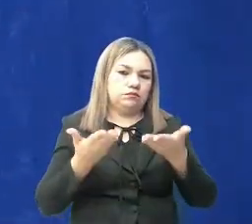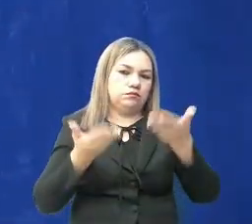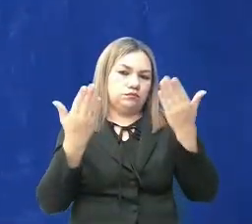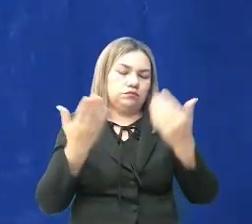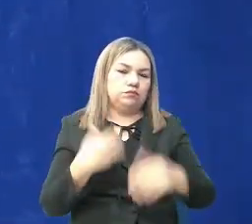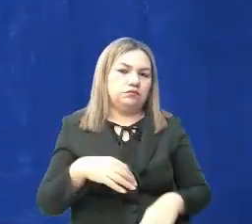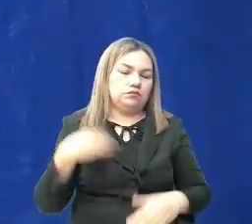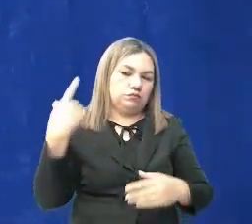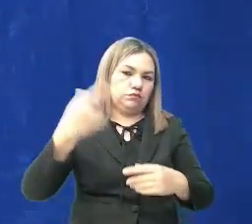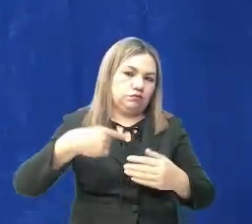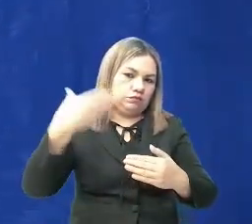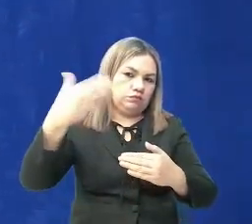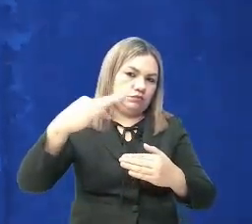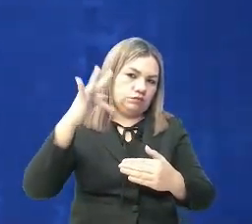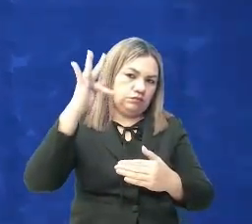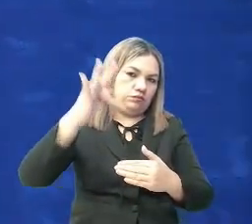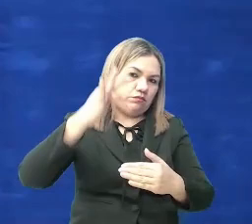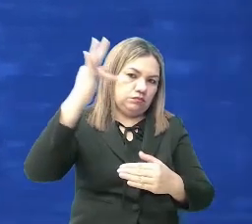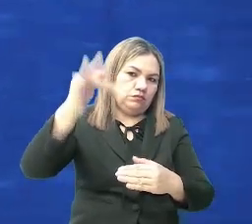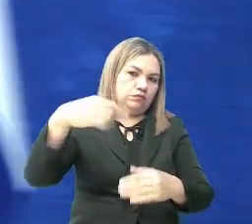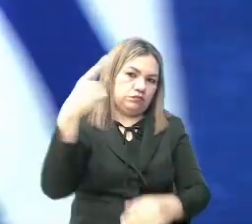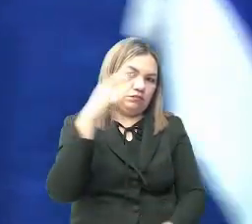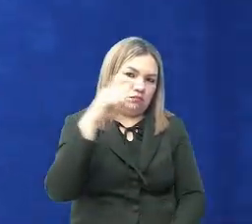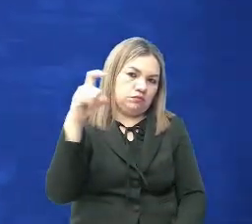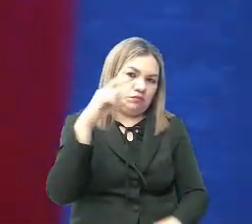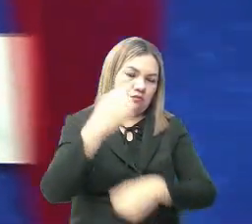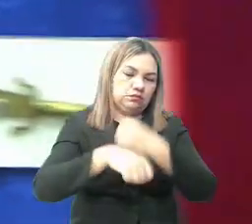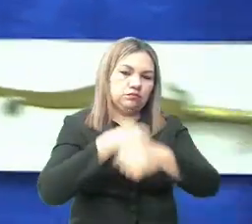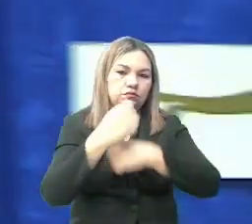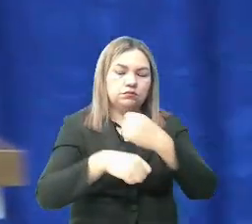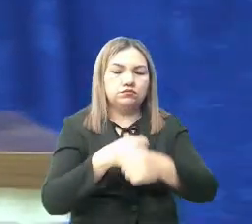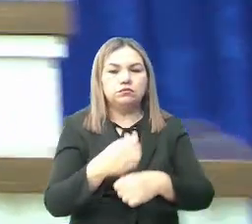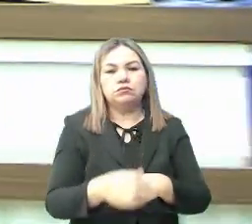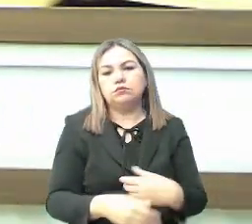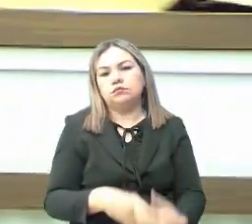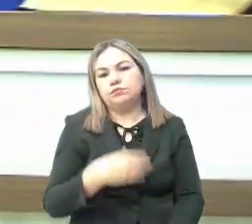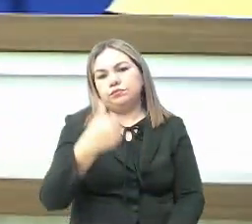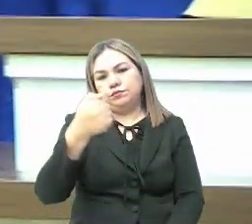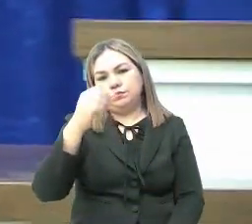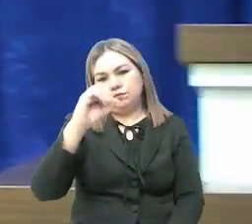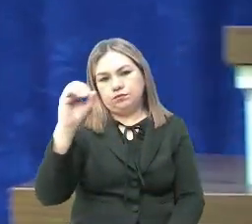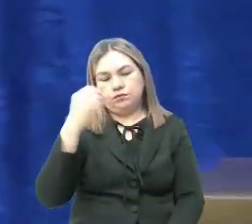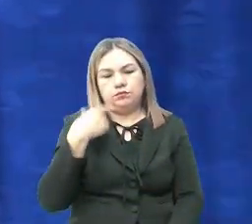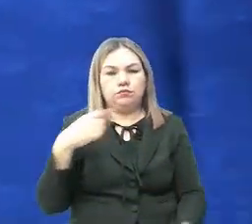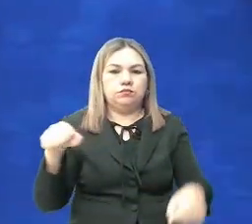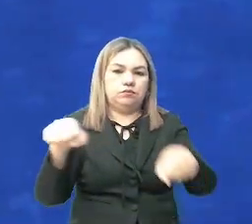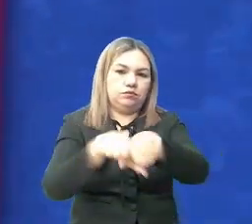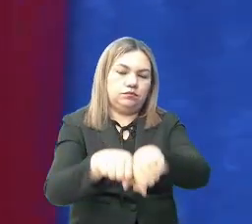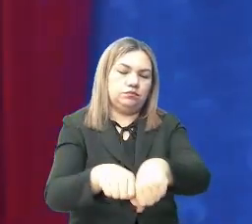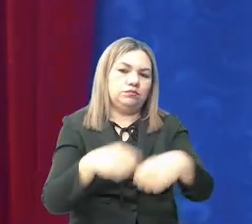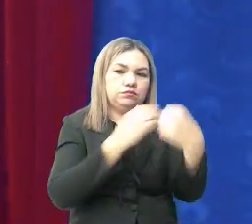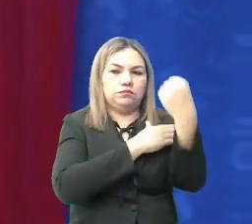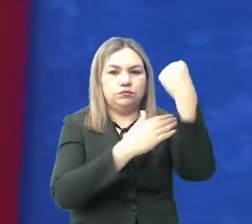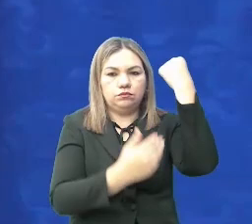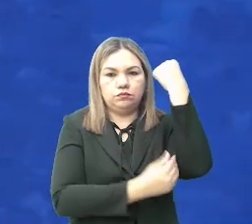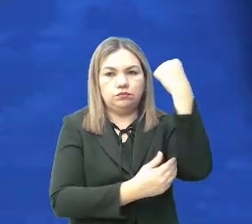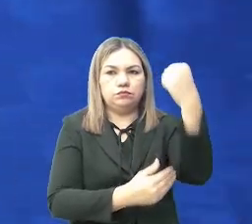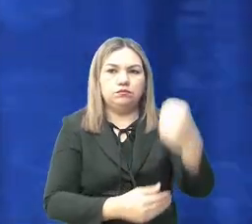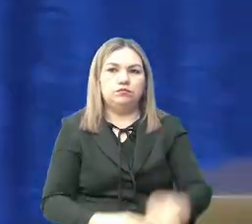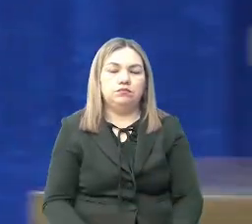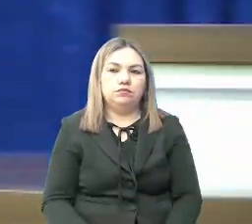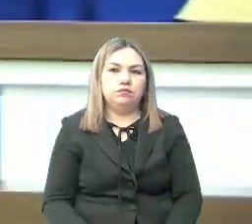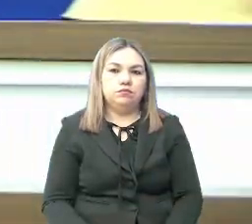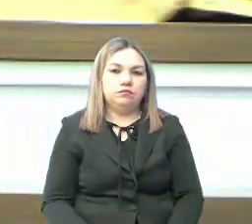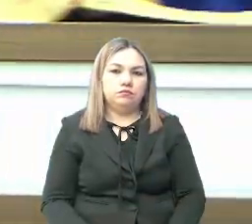for you to go forward in the next 7 years. Aot means a union, a powerful